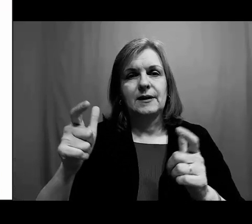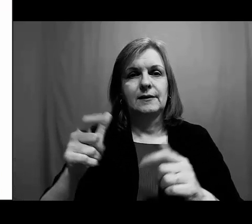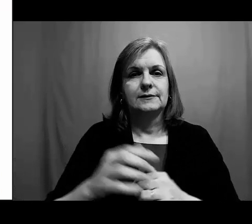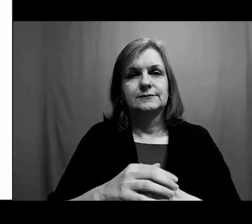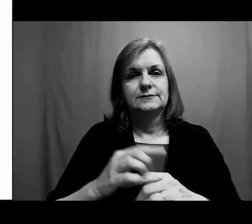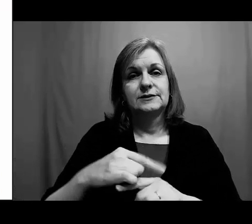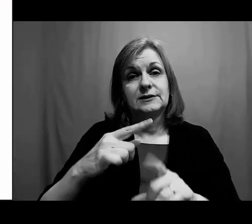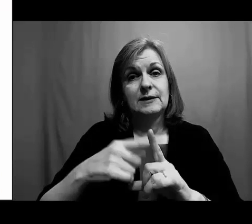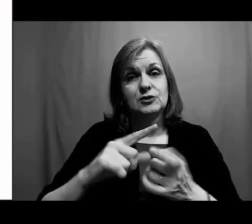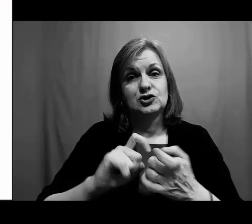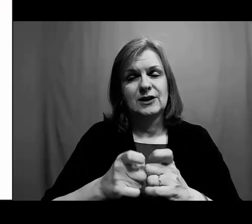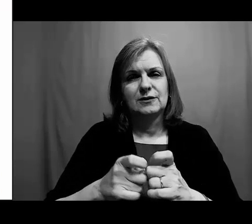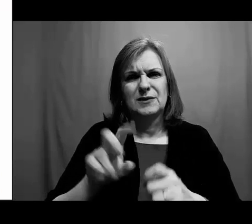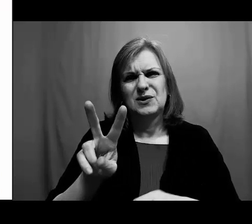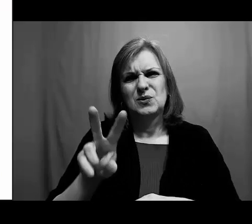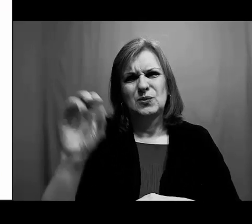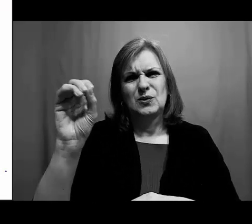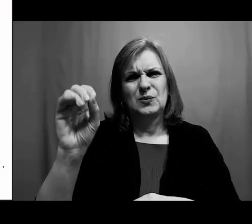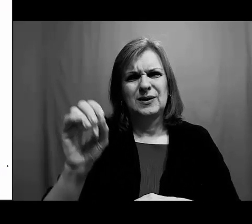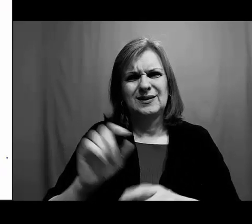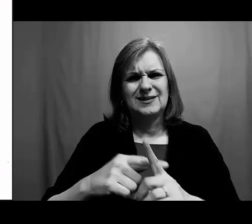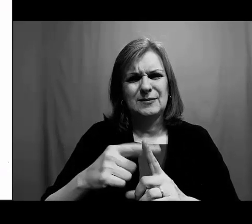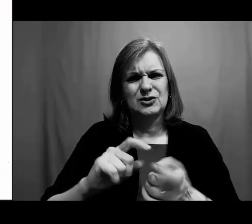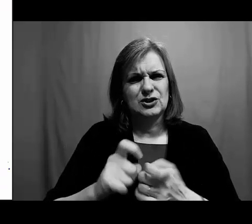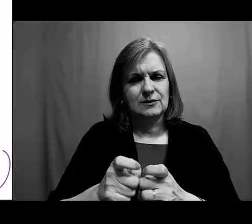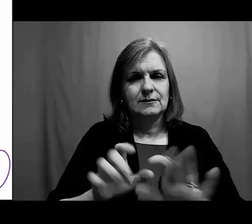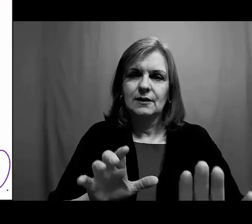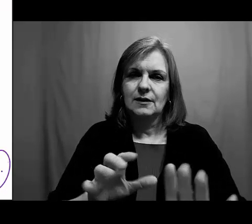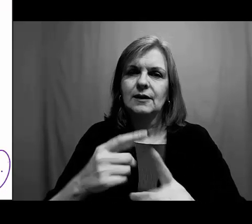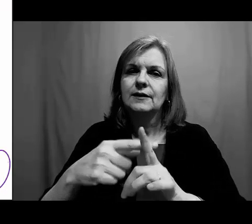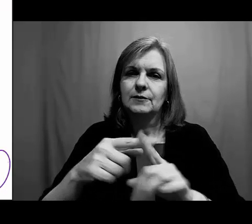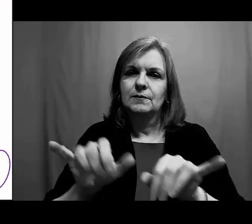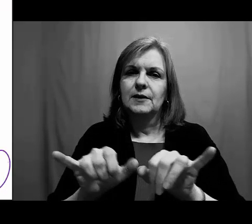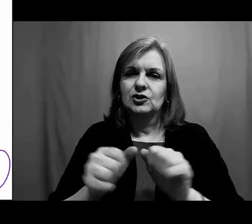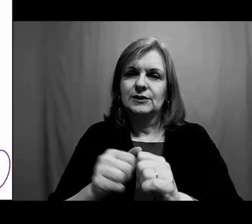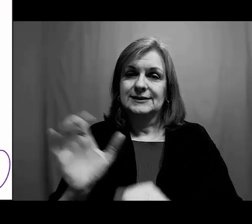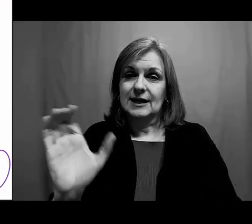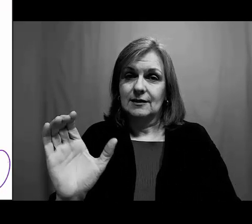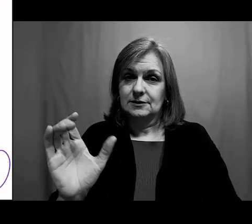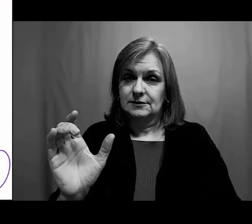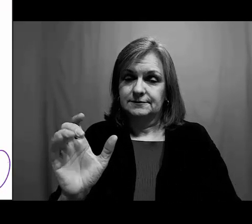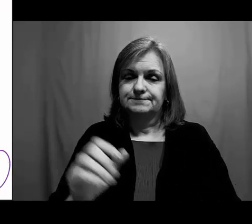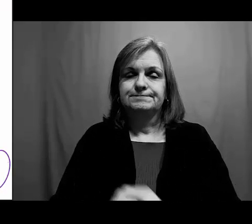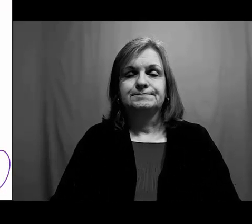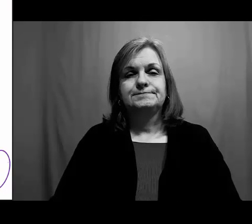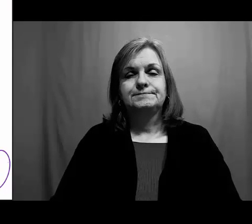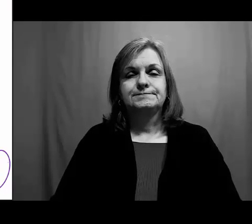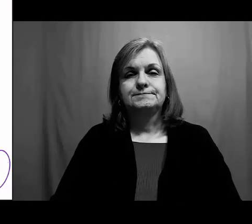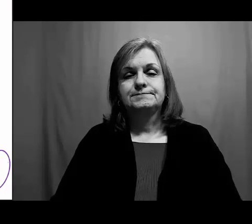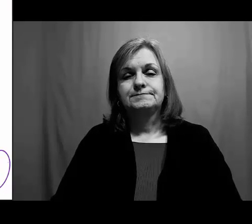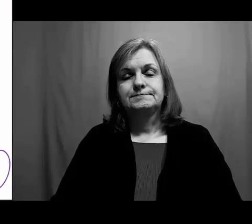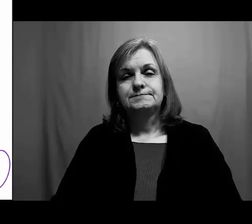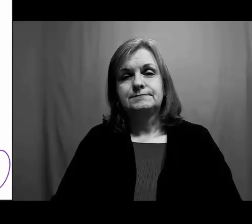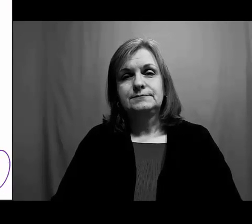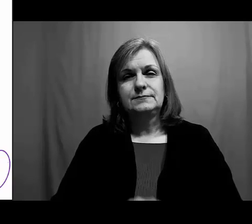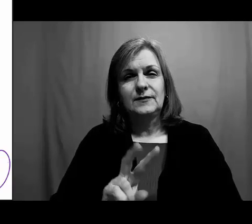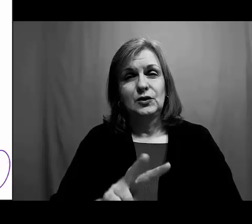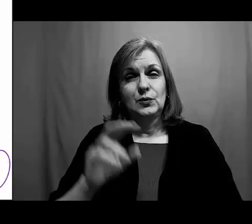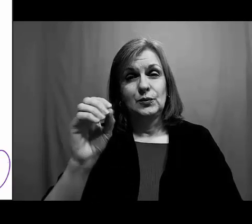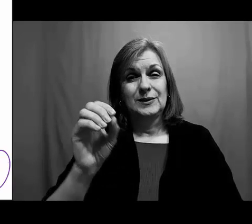we see. A 2 degree temperature change. This is Celsius now, remember. Okay, degrees